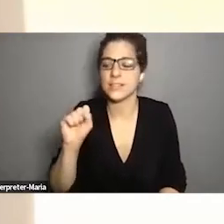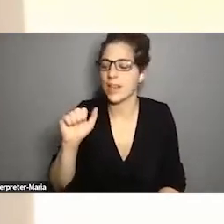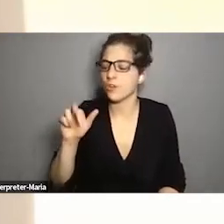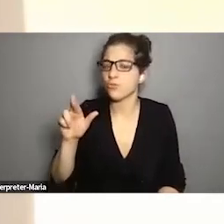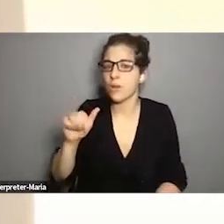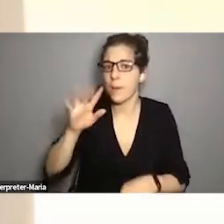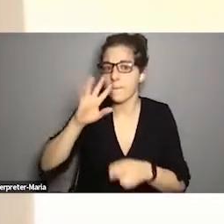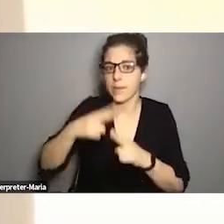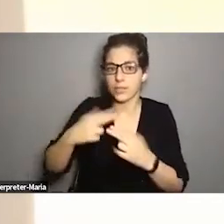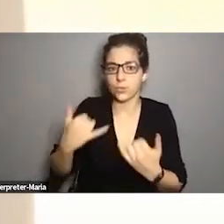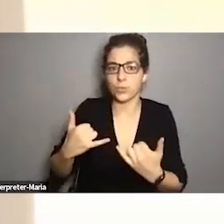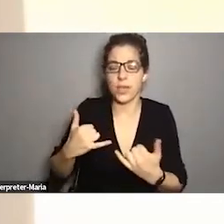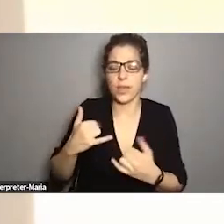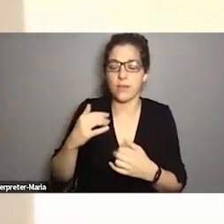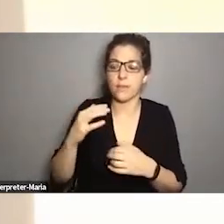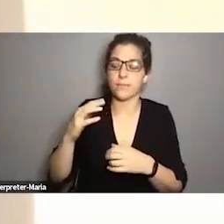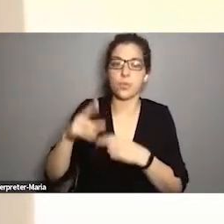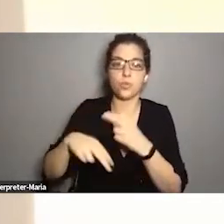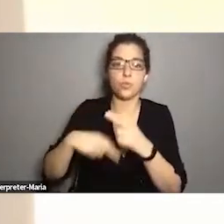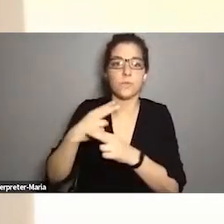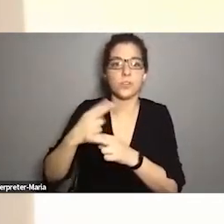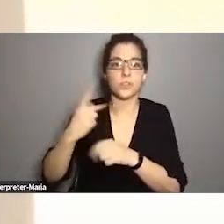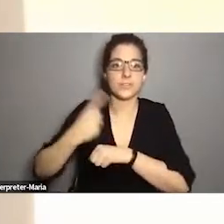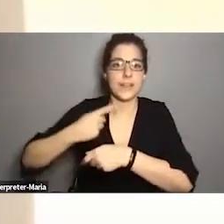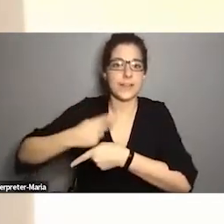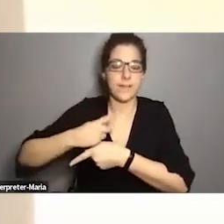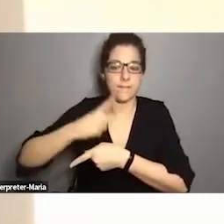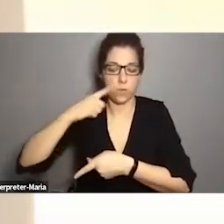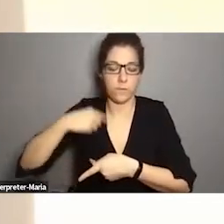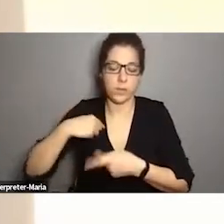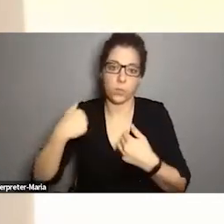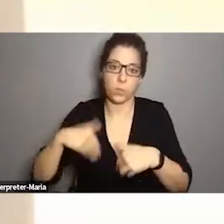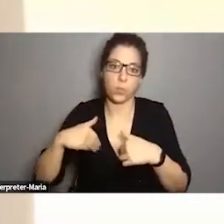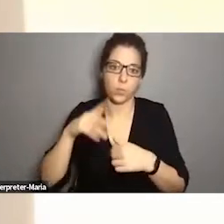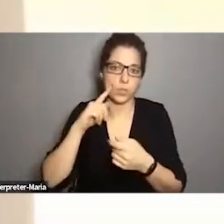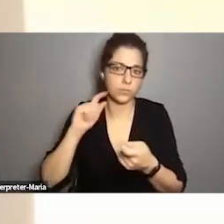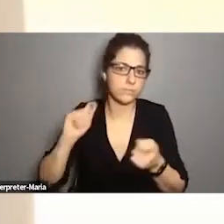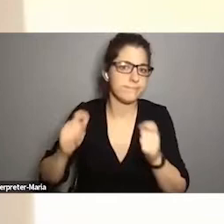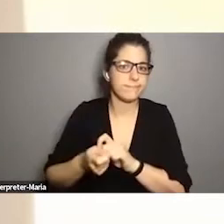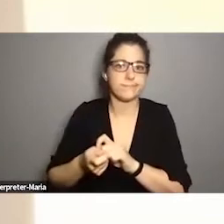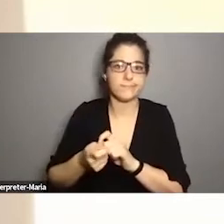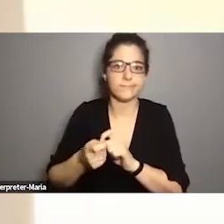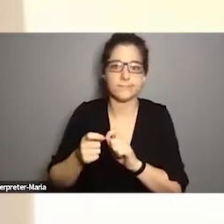morning, universal daycare to me is a game changer, and I think it's going to be an enormous